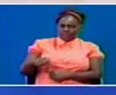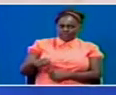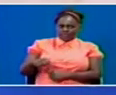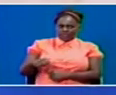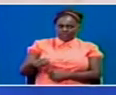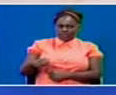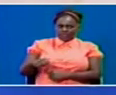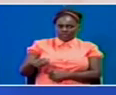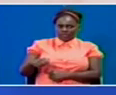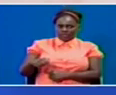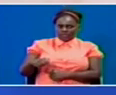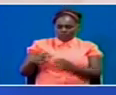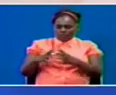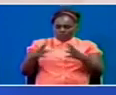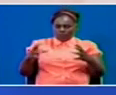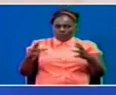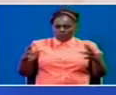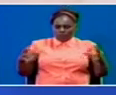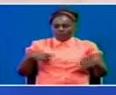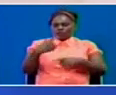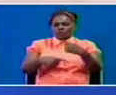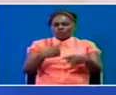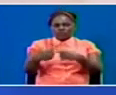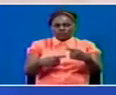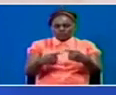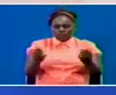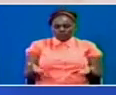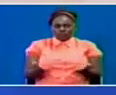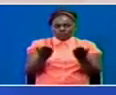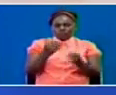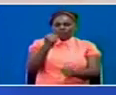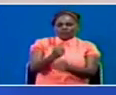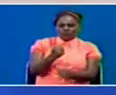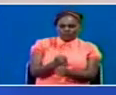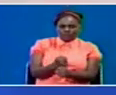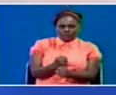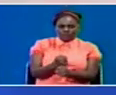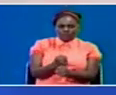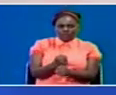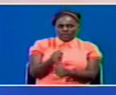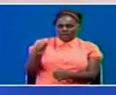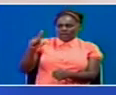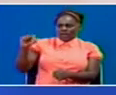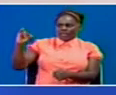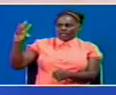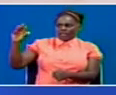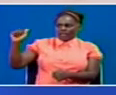consistent growth and a consistent improvement in their performance. Alliance Girls High